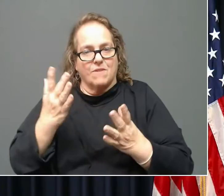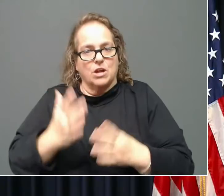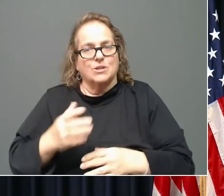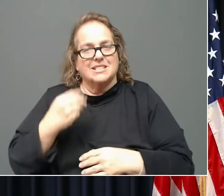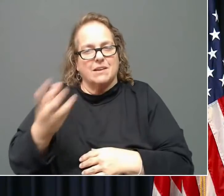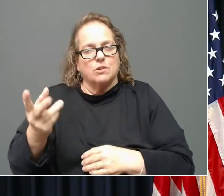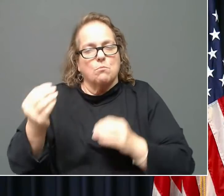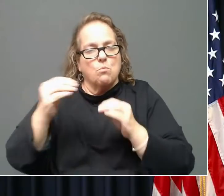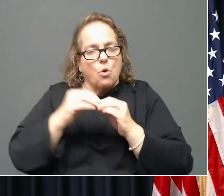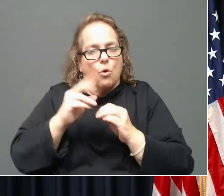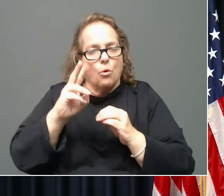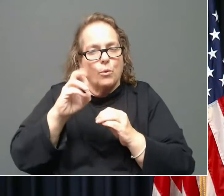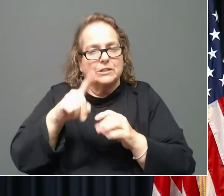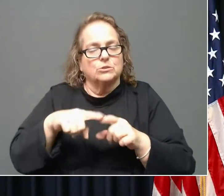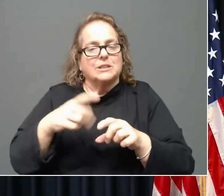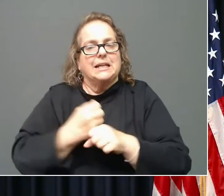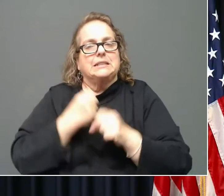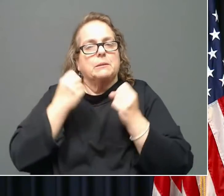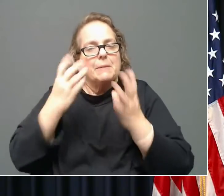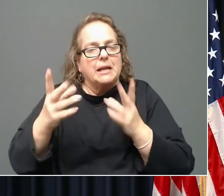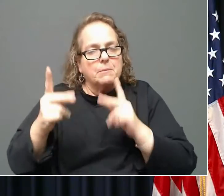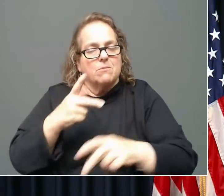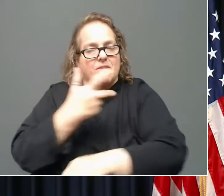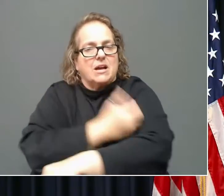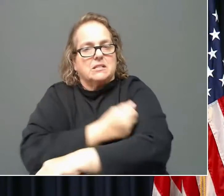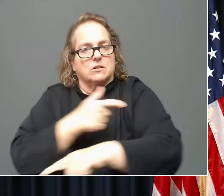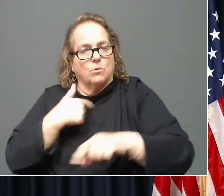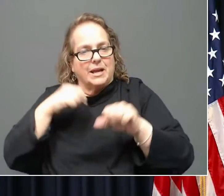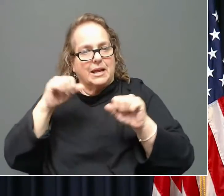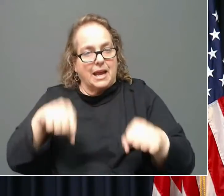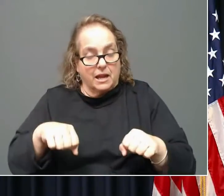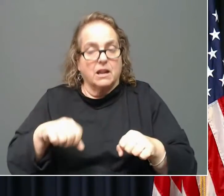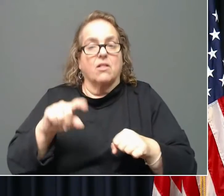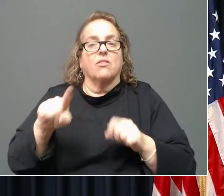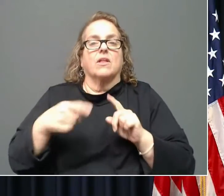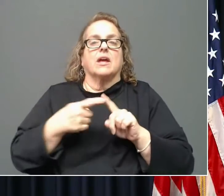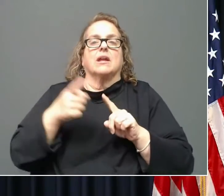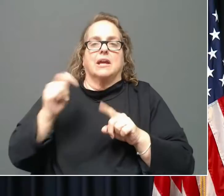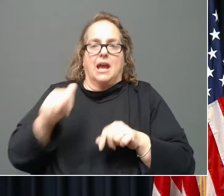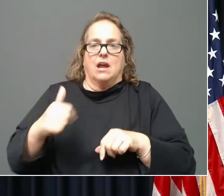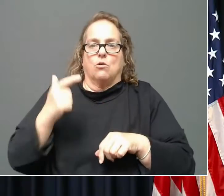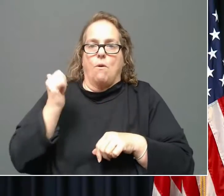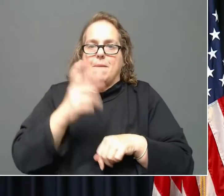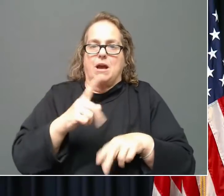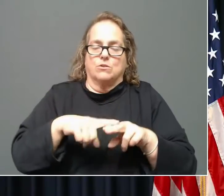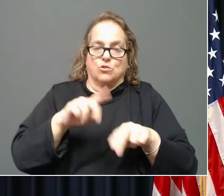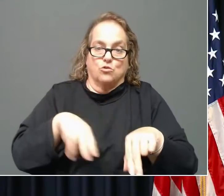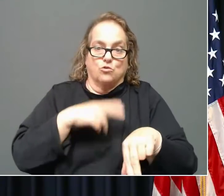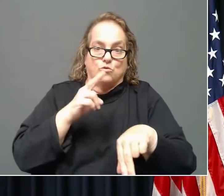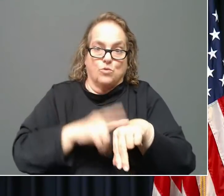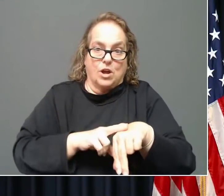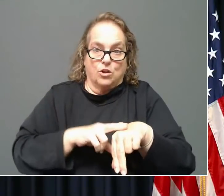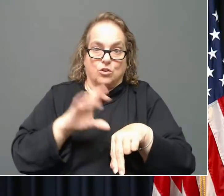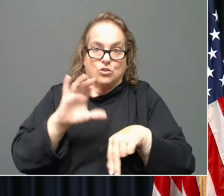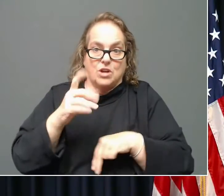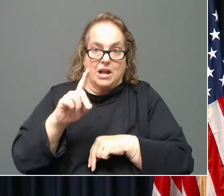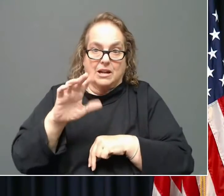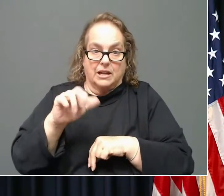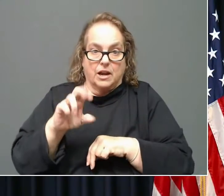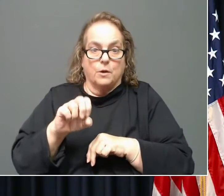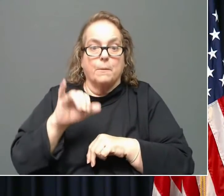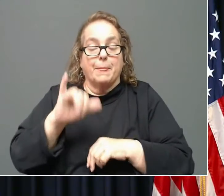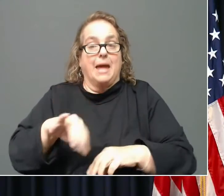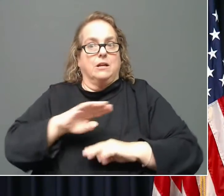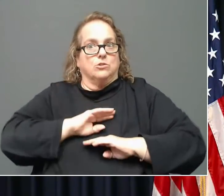many people vaccinated as possible. I know that is relief to a lot of families that need